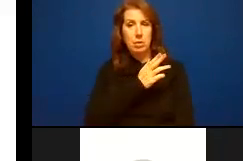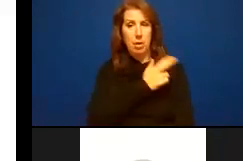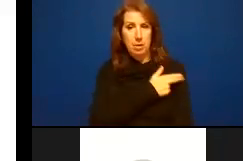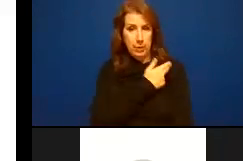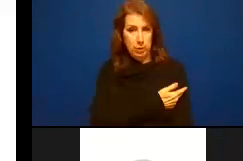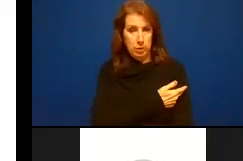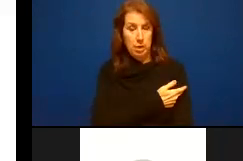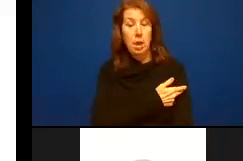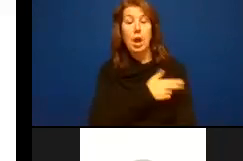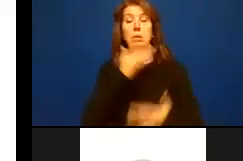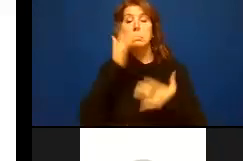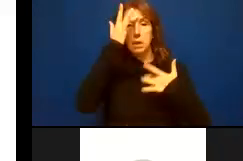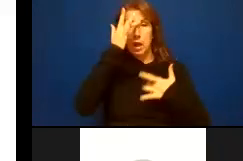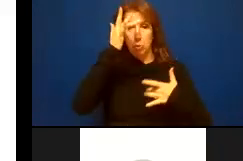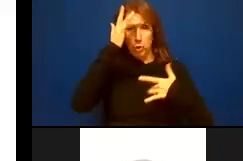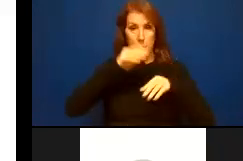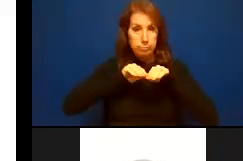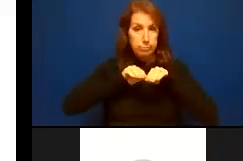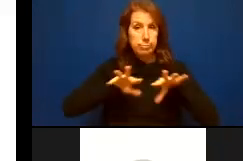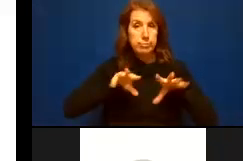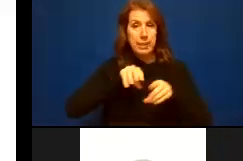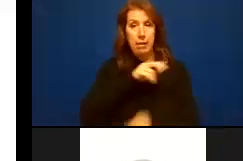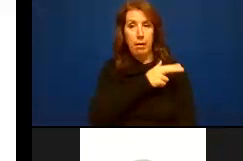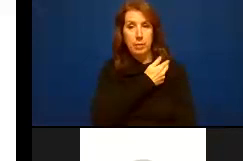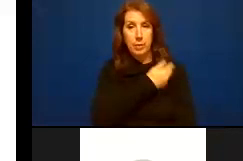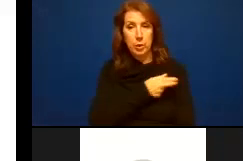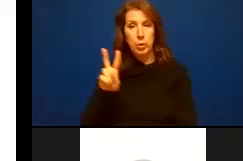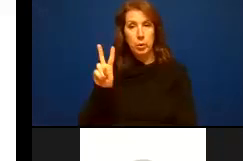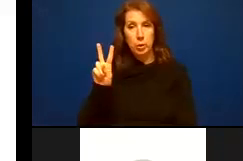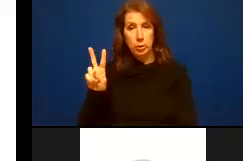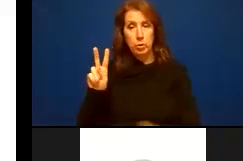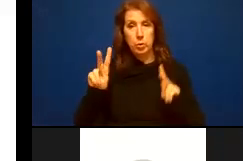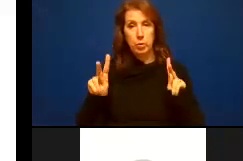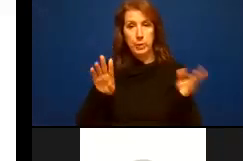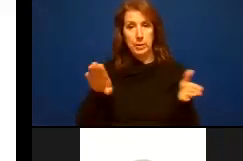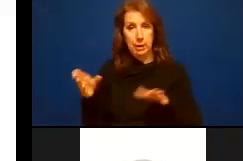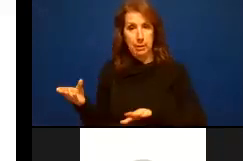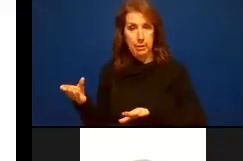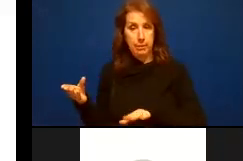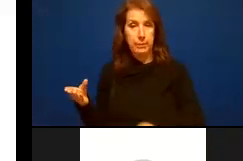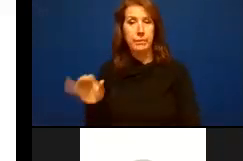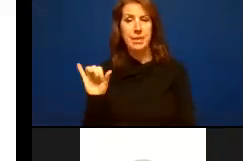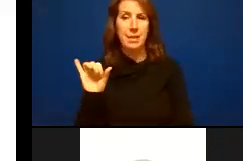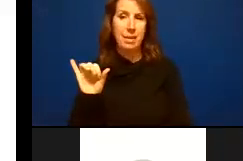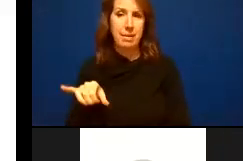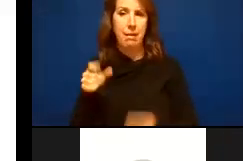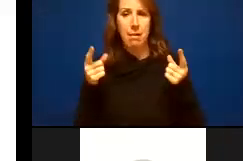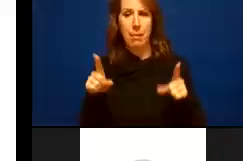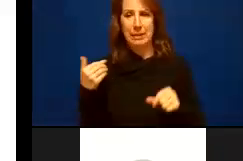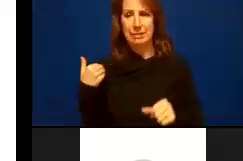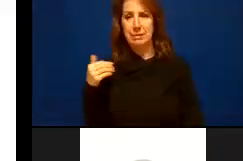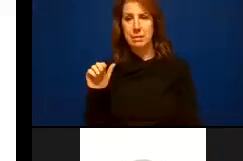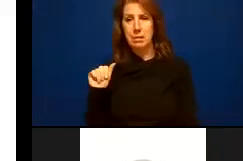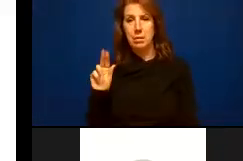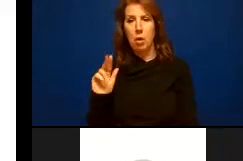were outbreaks there. I think there were at least 2 people who have died. That case was brought in August, and so